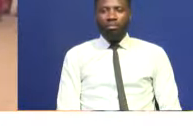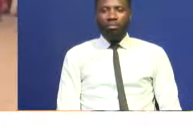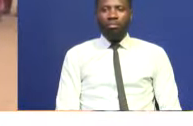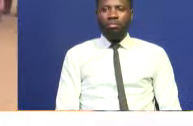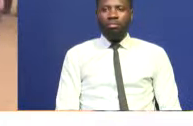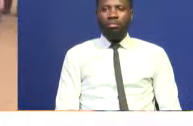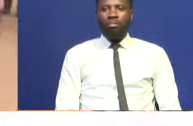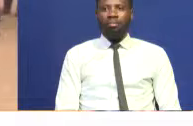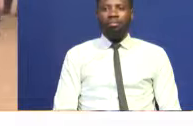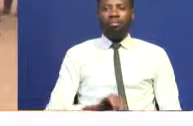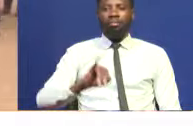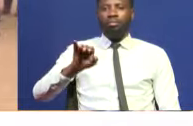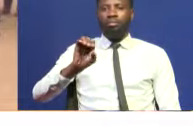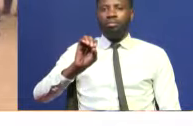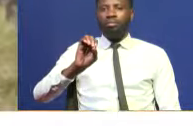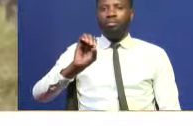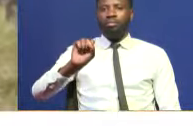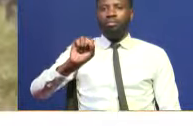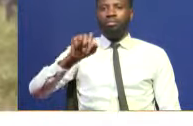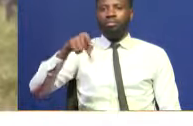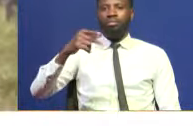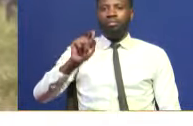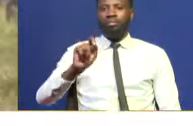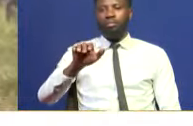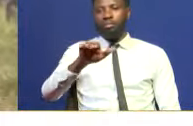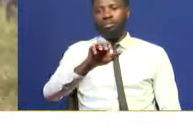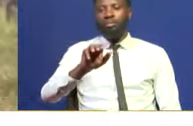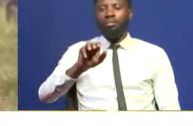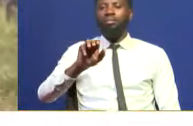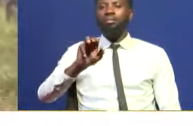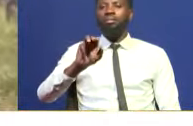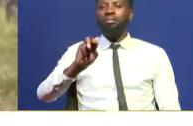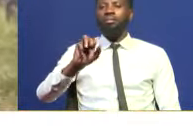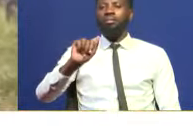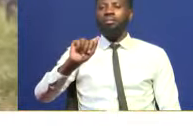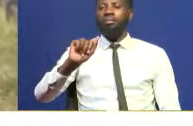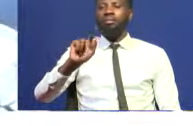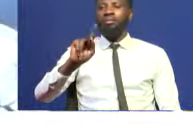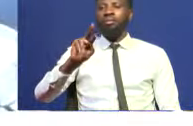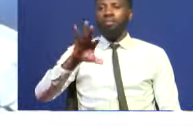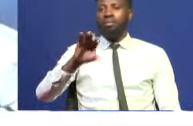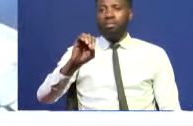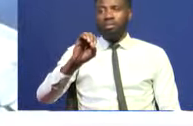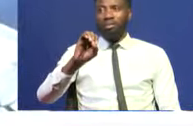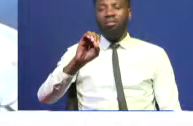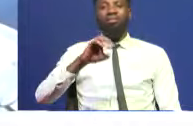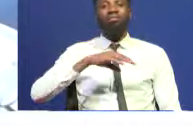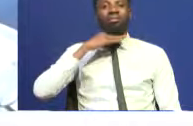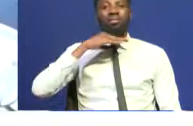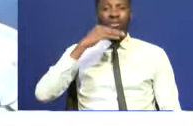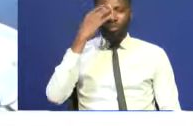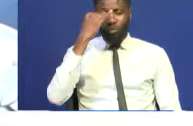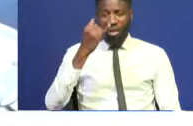Josephat Masea from Gakongo Village, Kanyenya Sub-County, met his fate after the brake of his motorbike